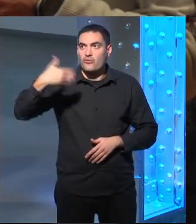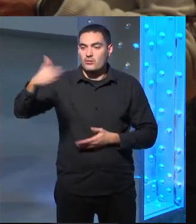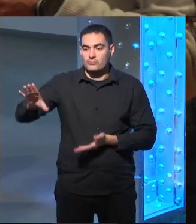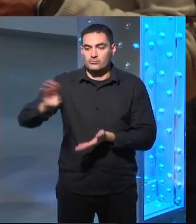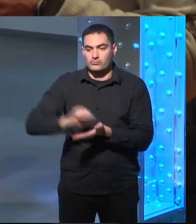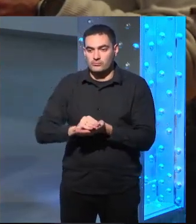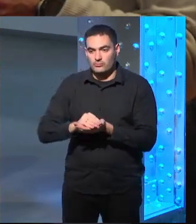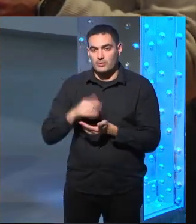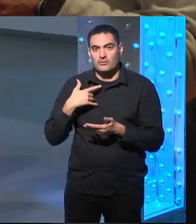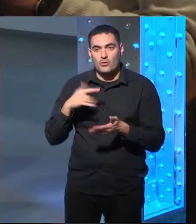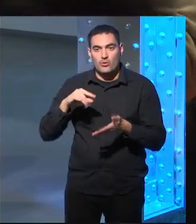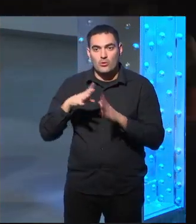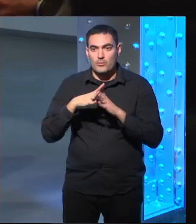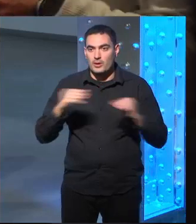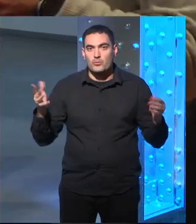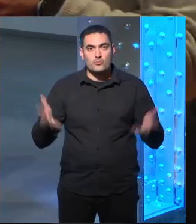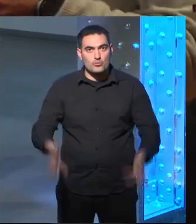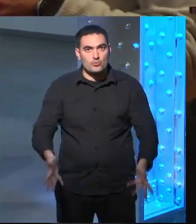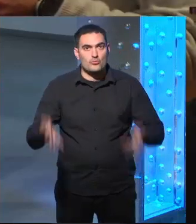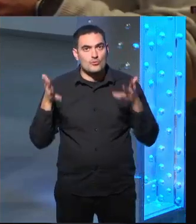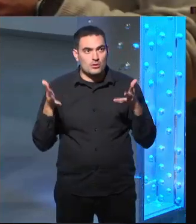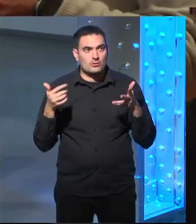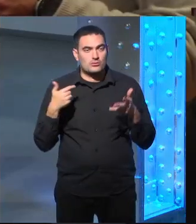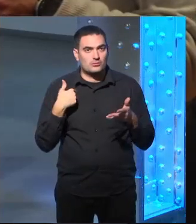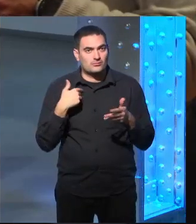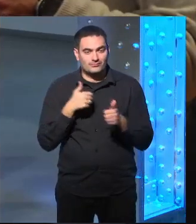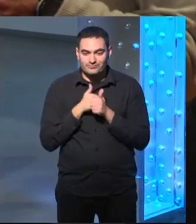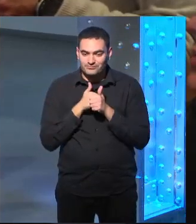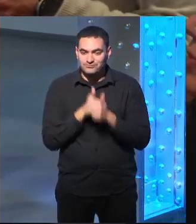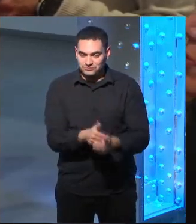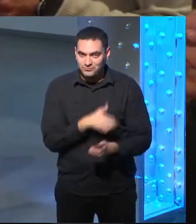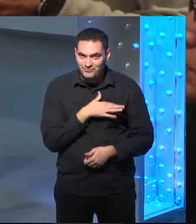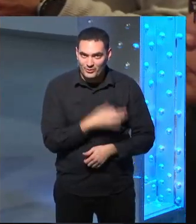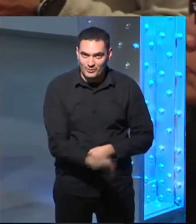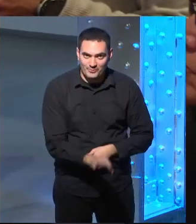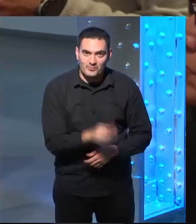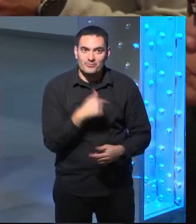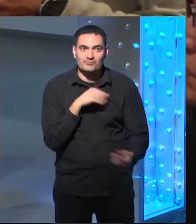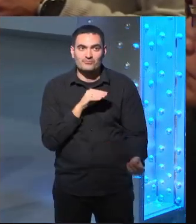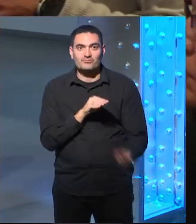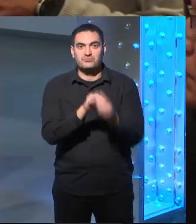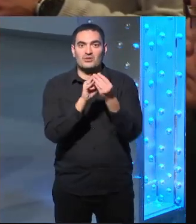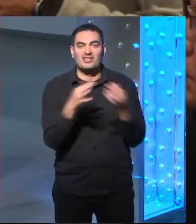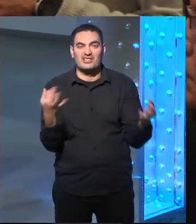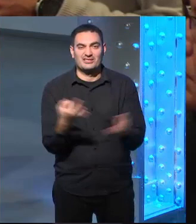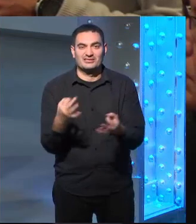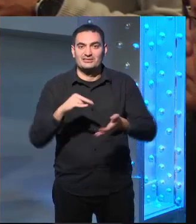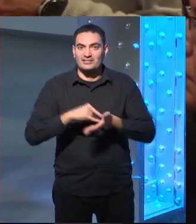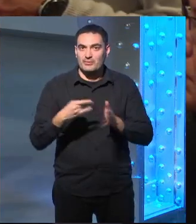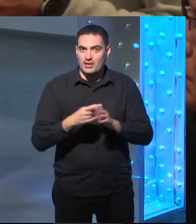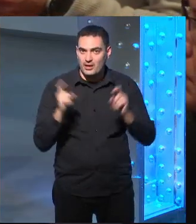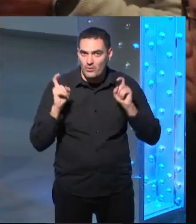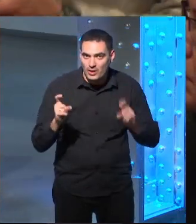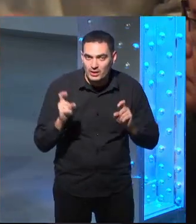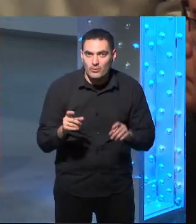that many good ideas come from outside, And I agree that